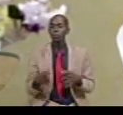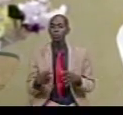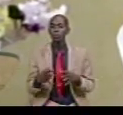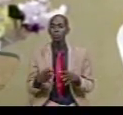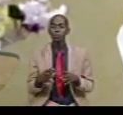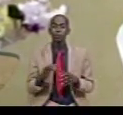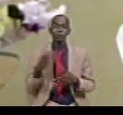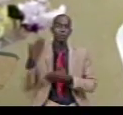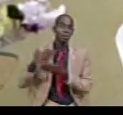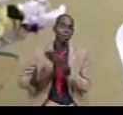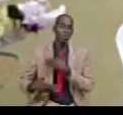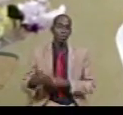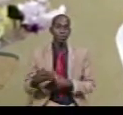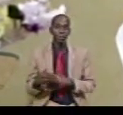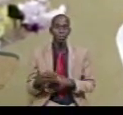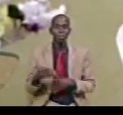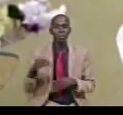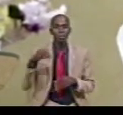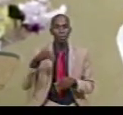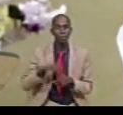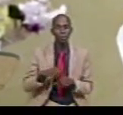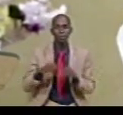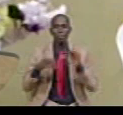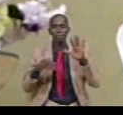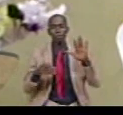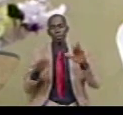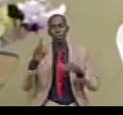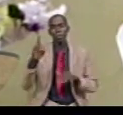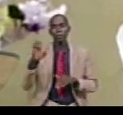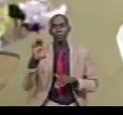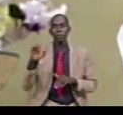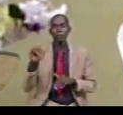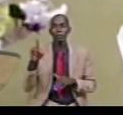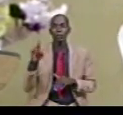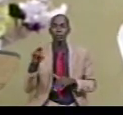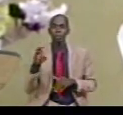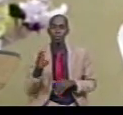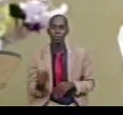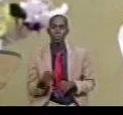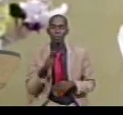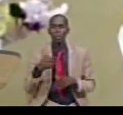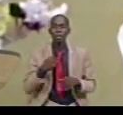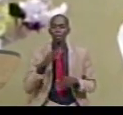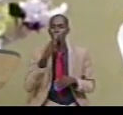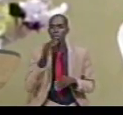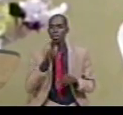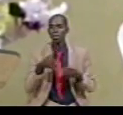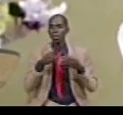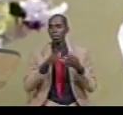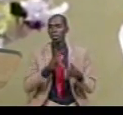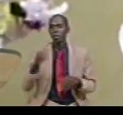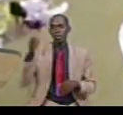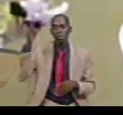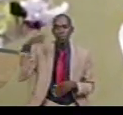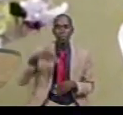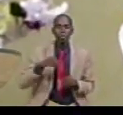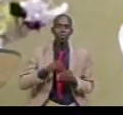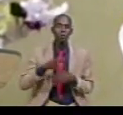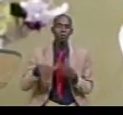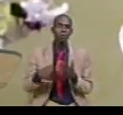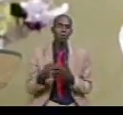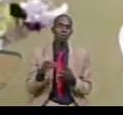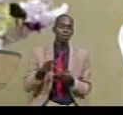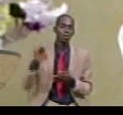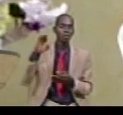Over the course of 5 decades, Dr. KUMUYI has been a guiding light, illuminating the spirituality of the youth